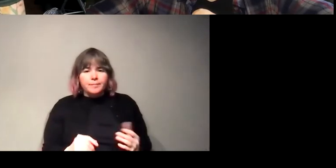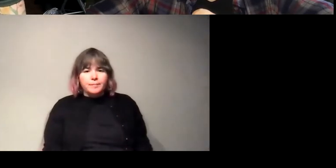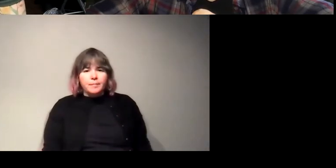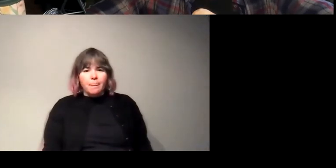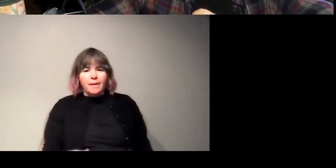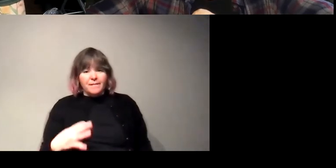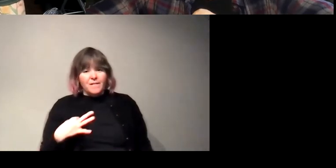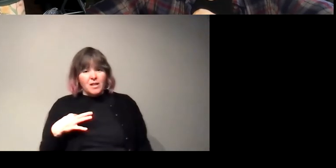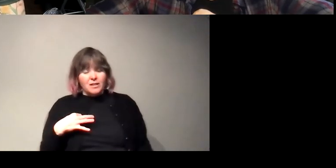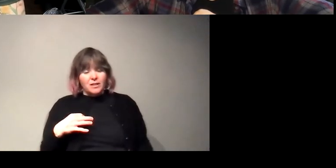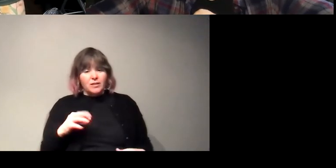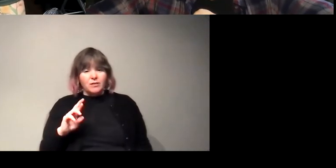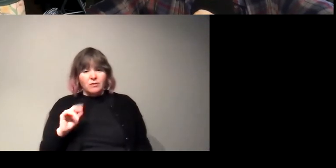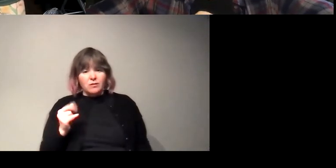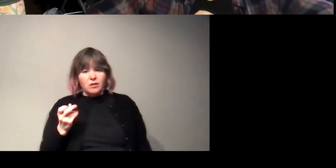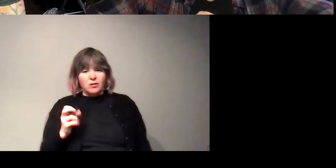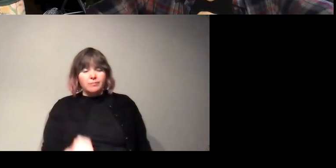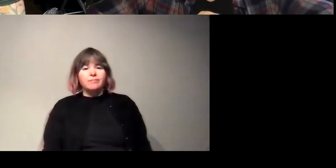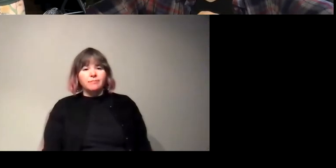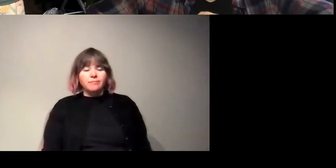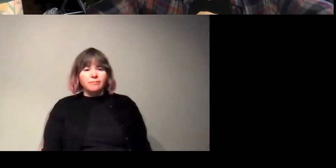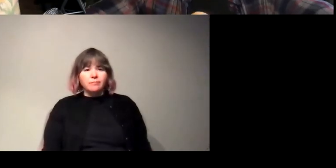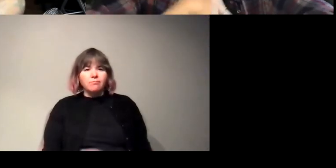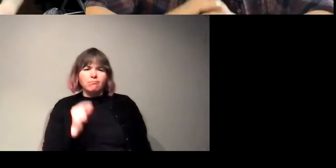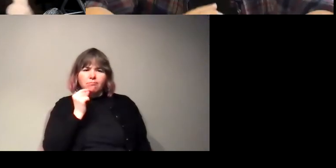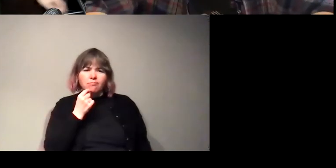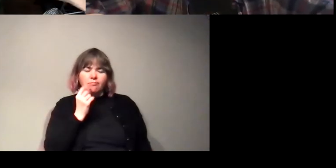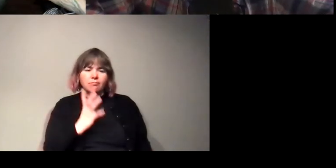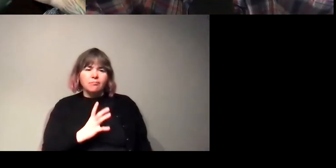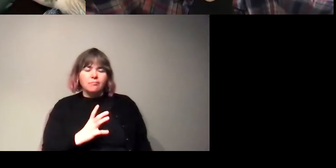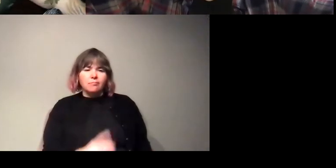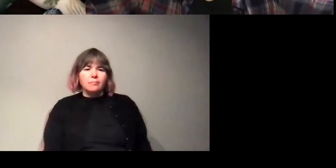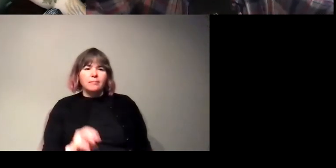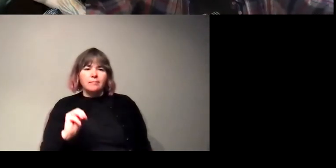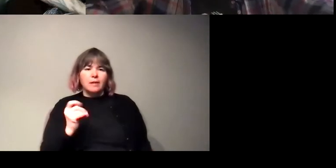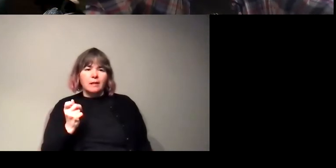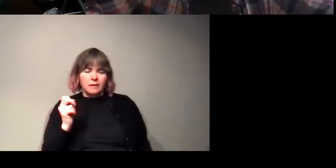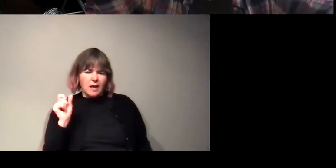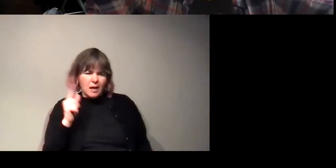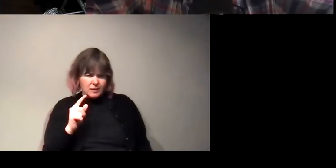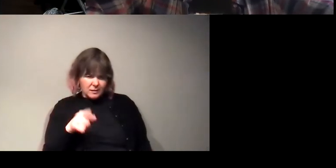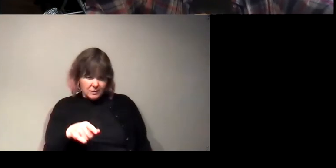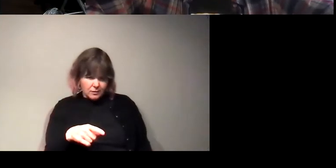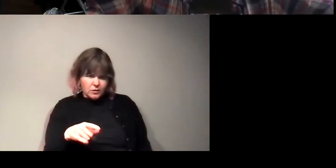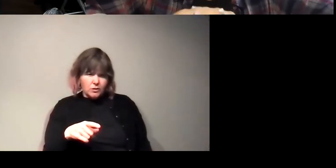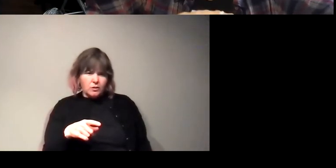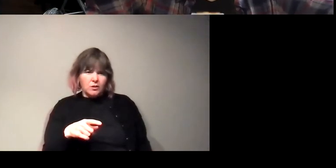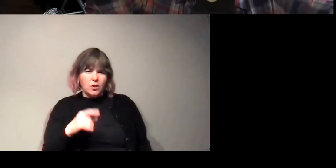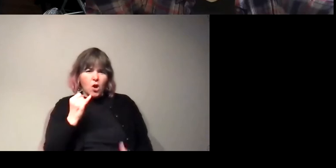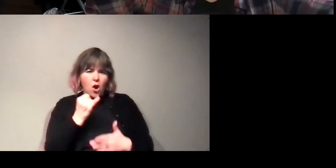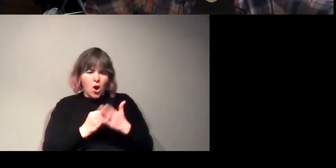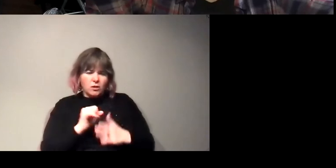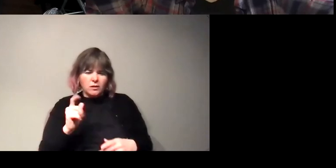volunteer restorationists. Very cool. Very cool. The next question is from Madison. How did you figure out your art